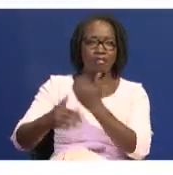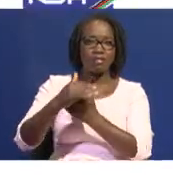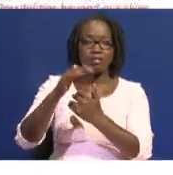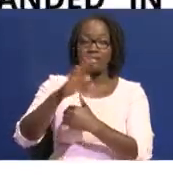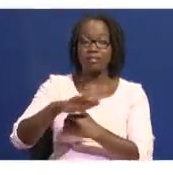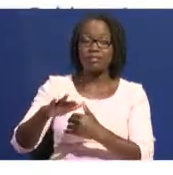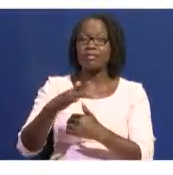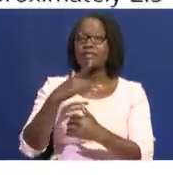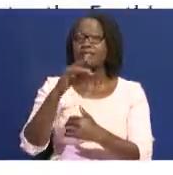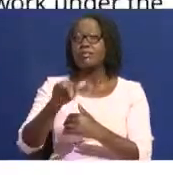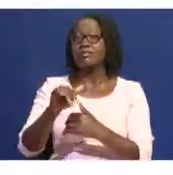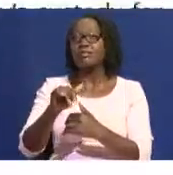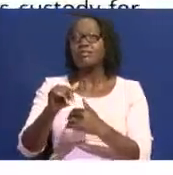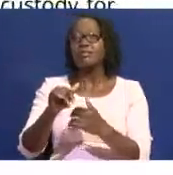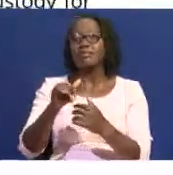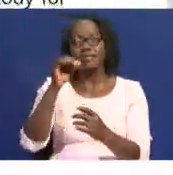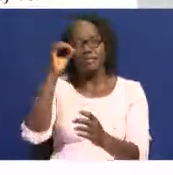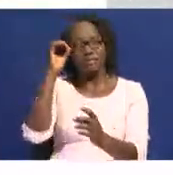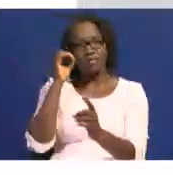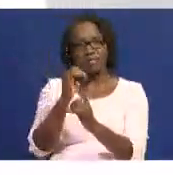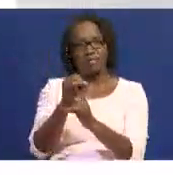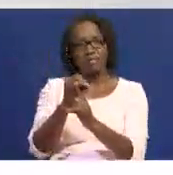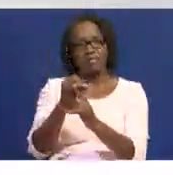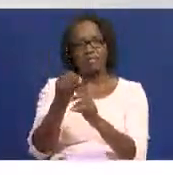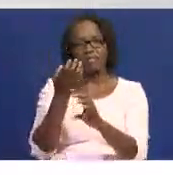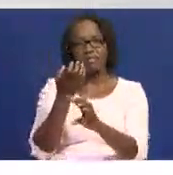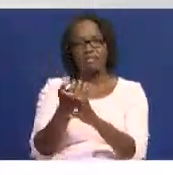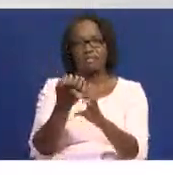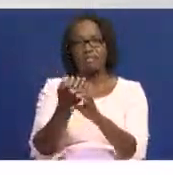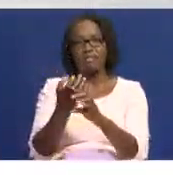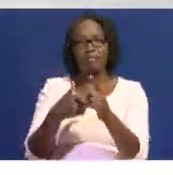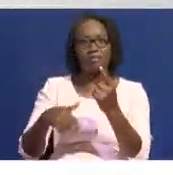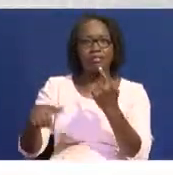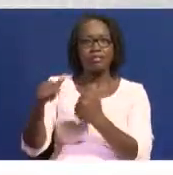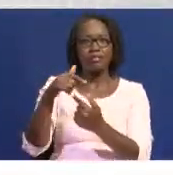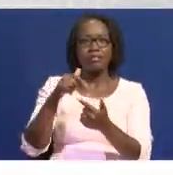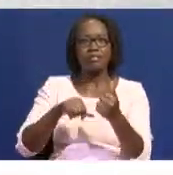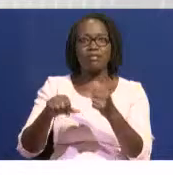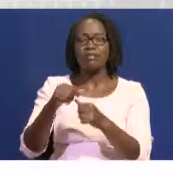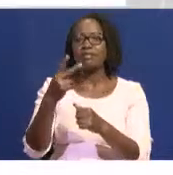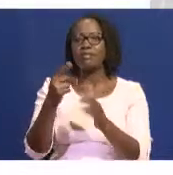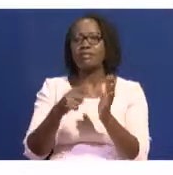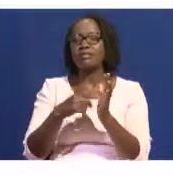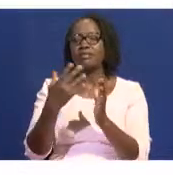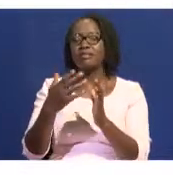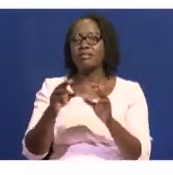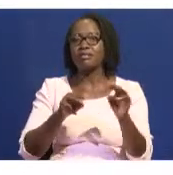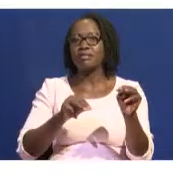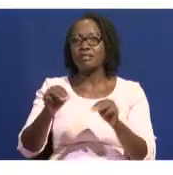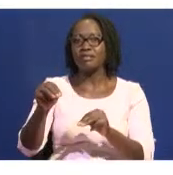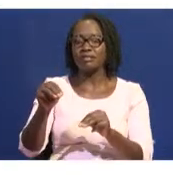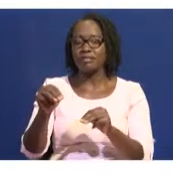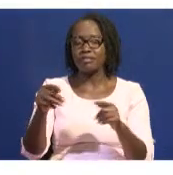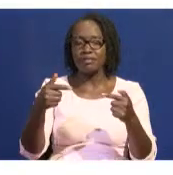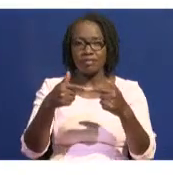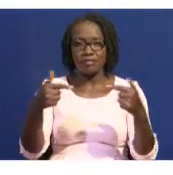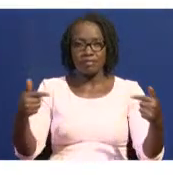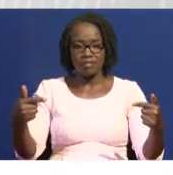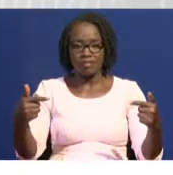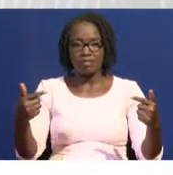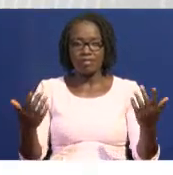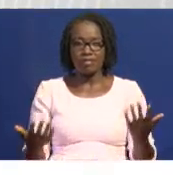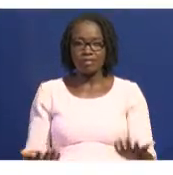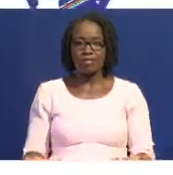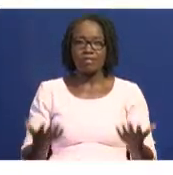statement clarified that the object, a metallic ring measuring approximately 2.5 meters in diameter and